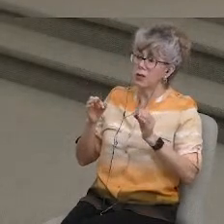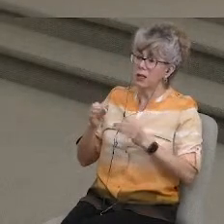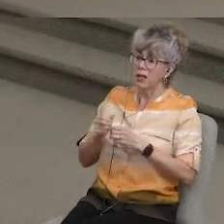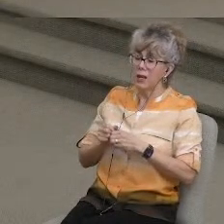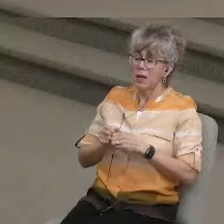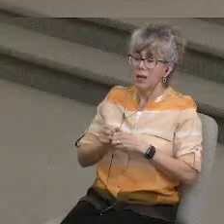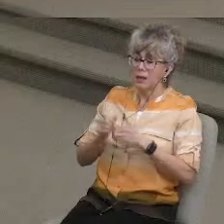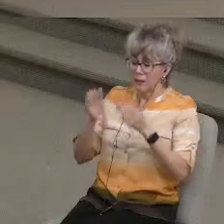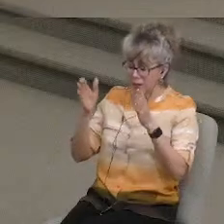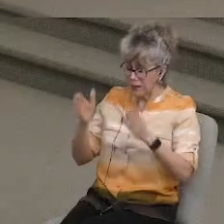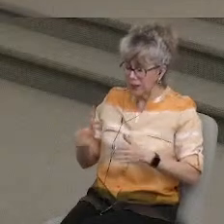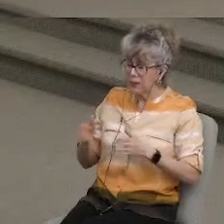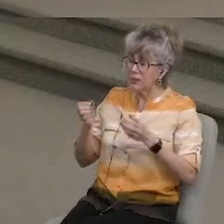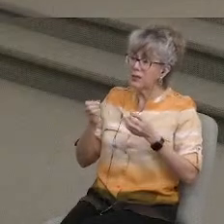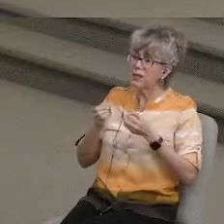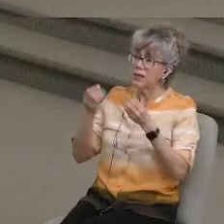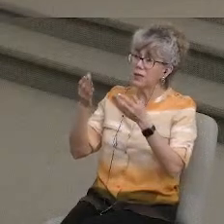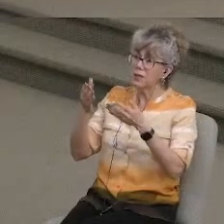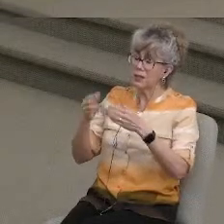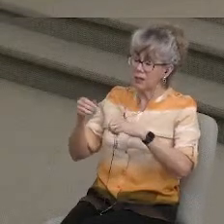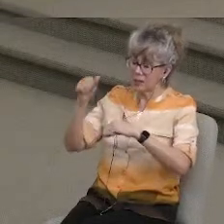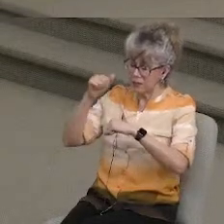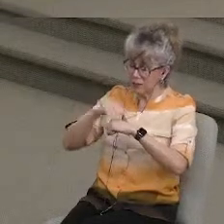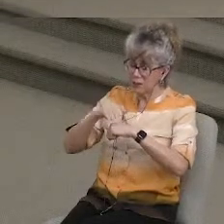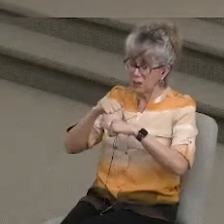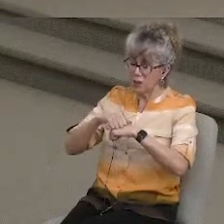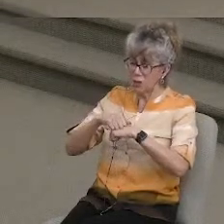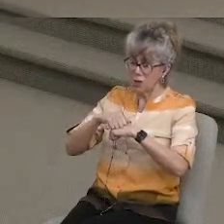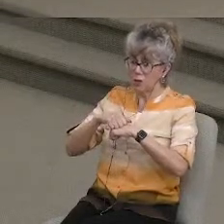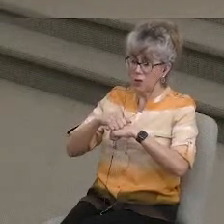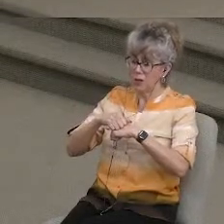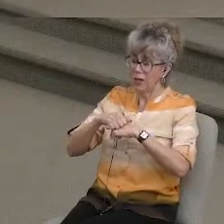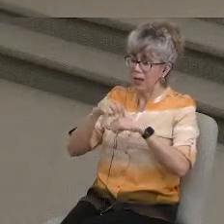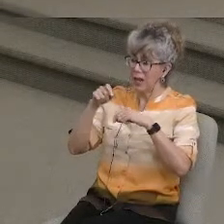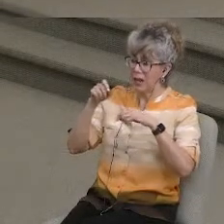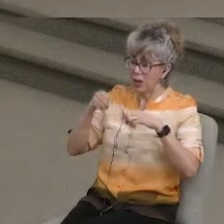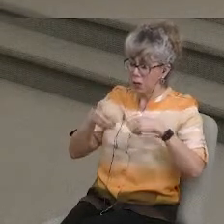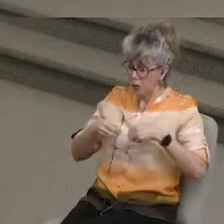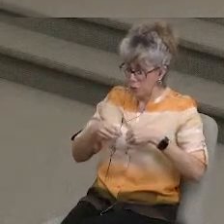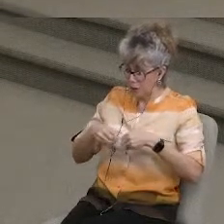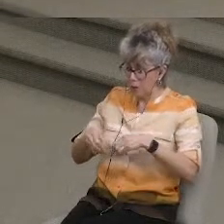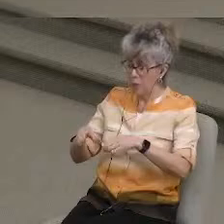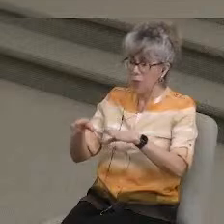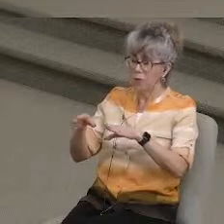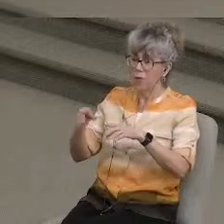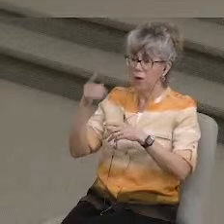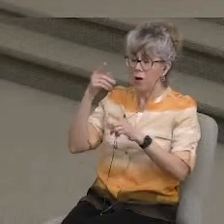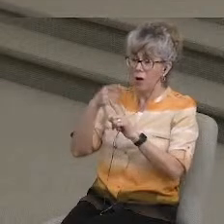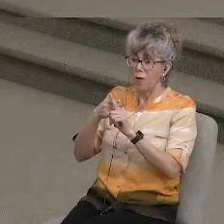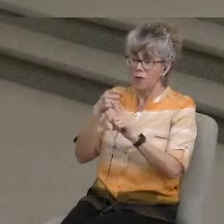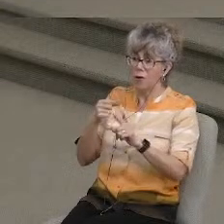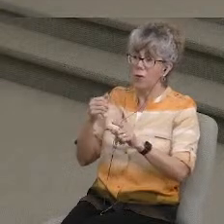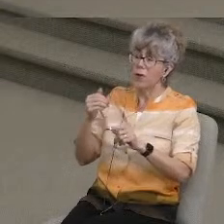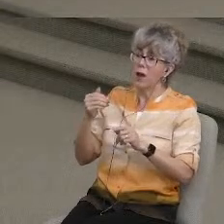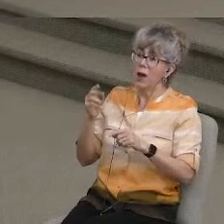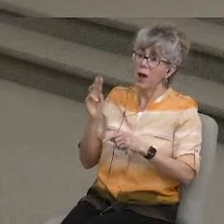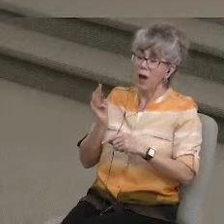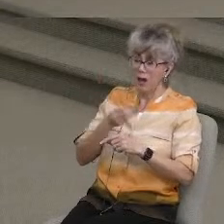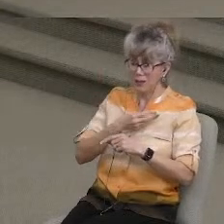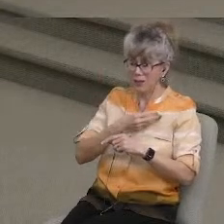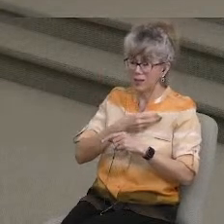sin being removed for us by God. We are stuck at death